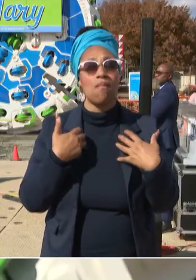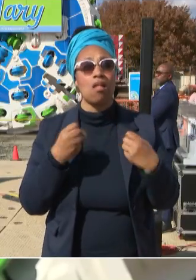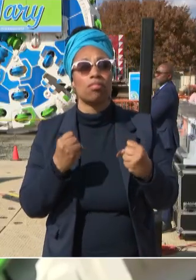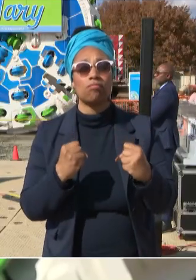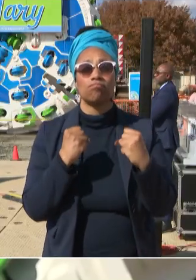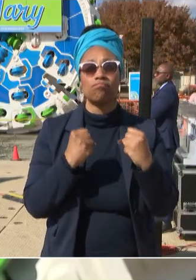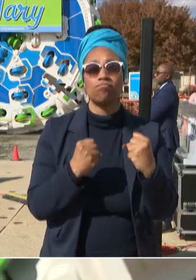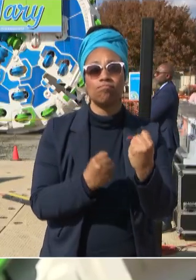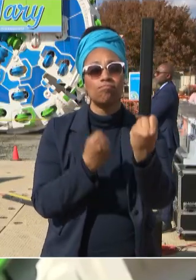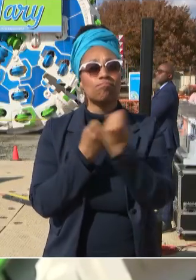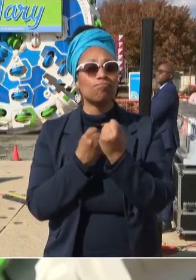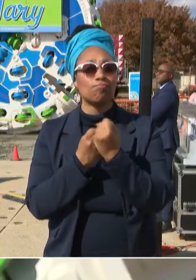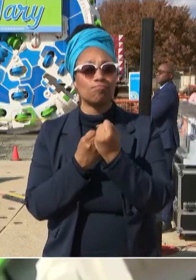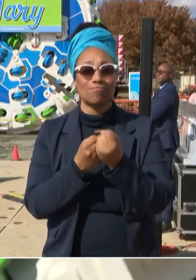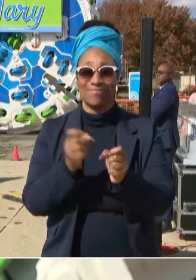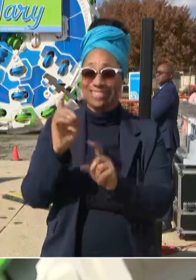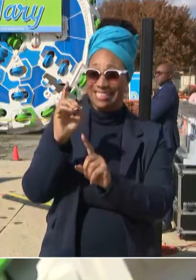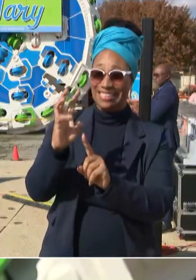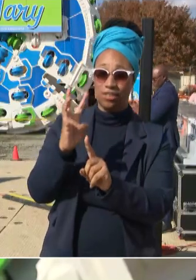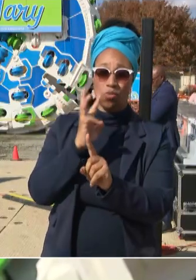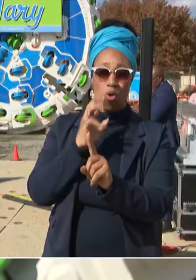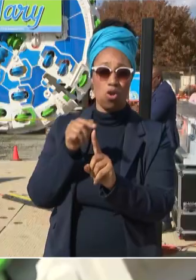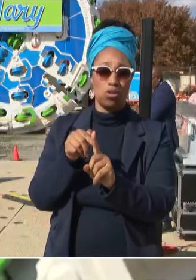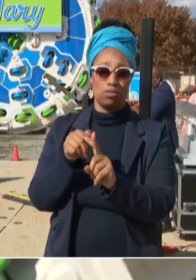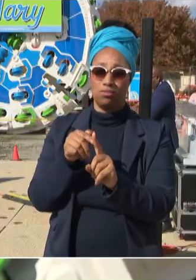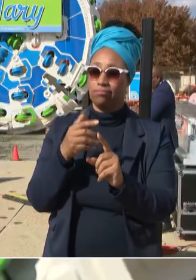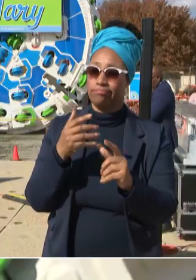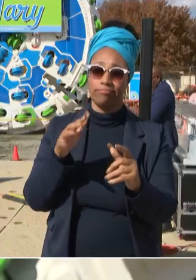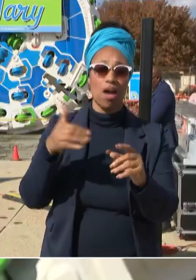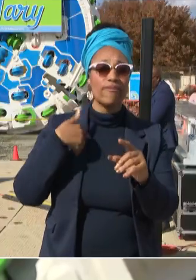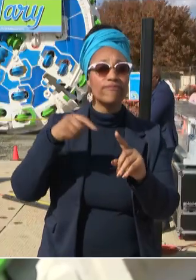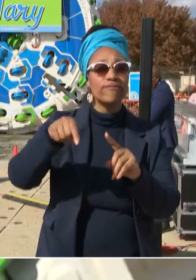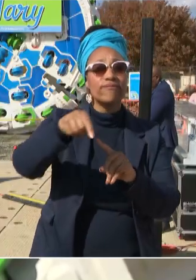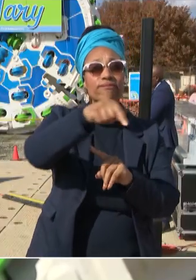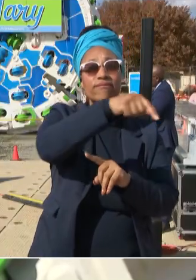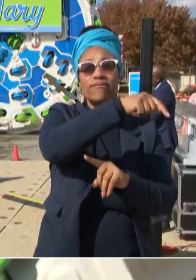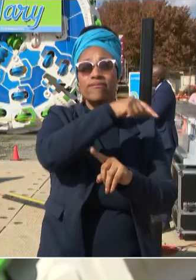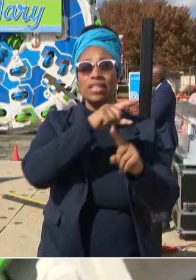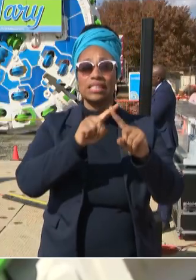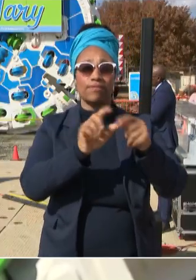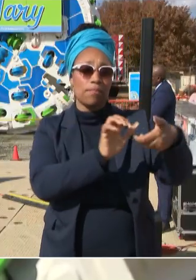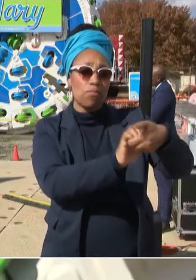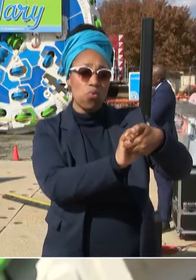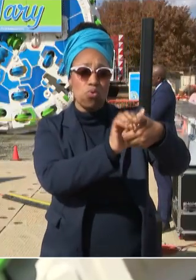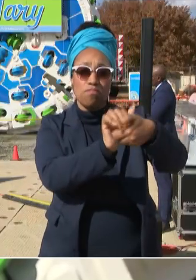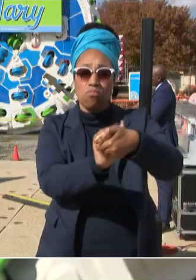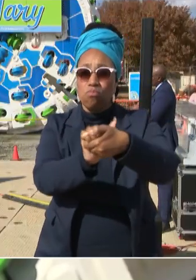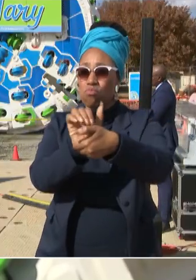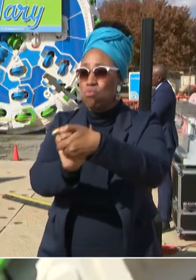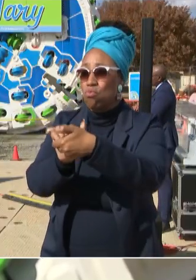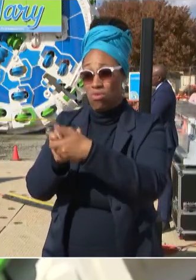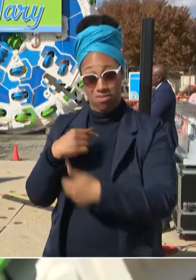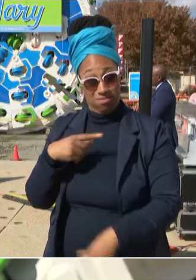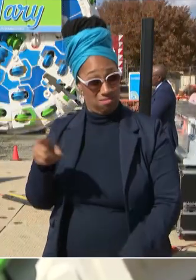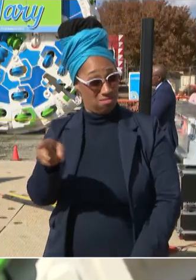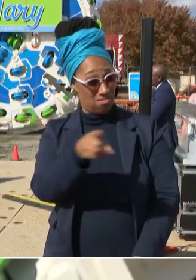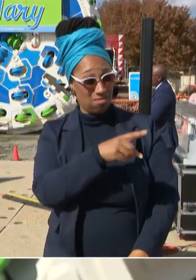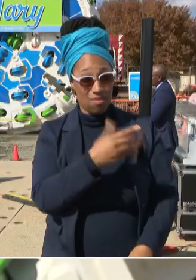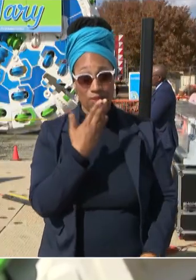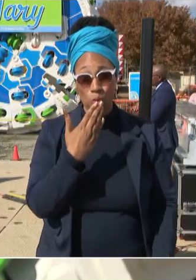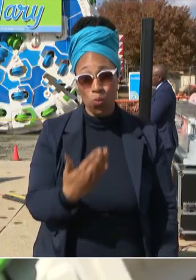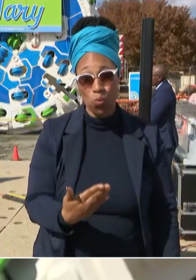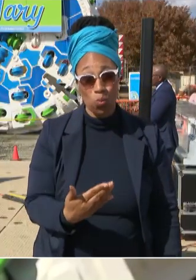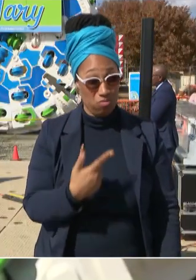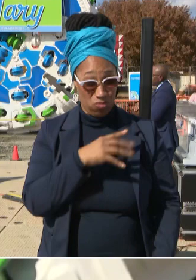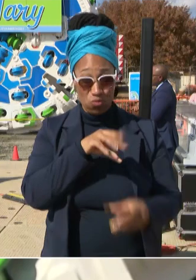us make this project a success. And I would like to thank them for their support and effort, including, first and foremost,